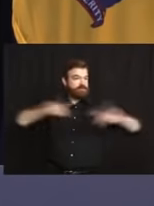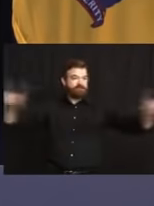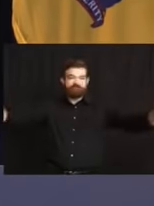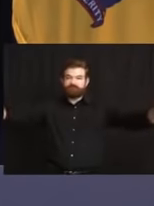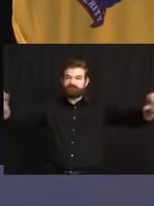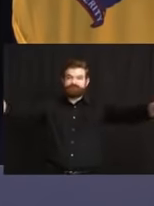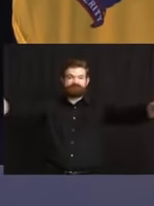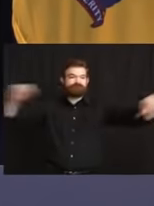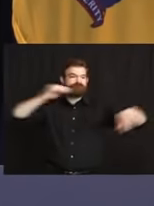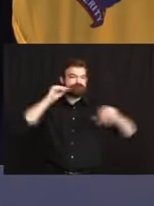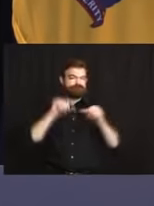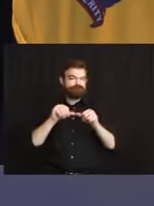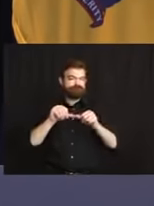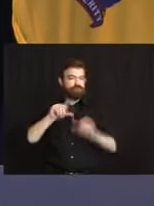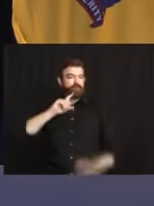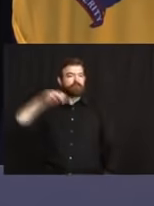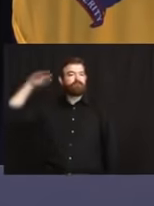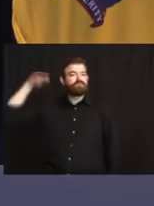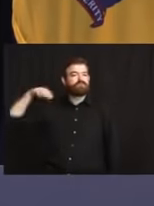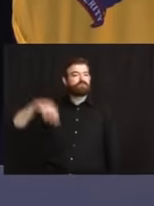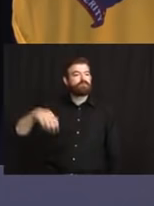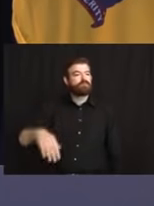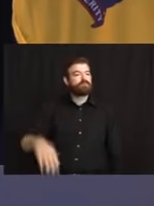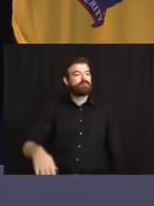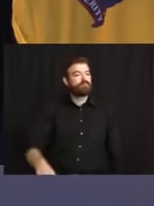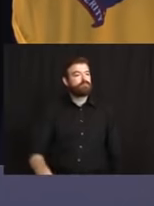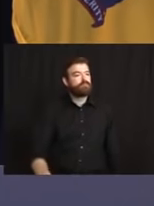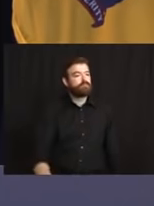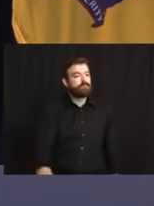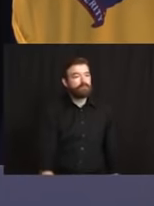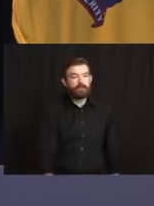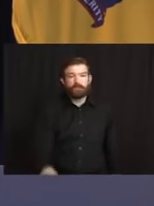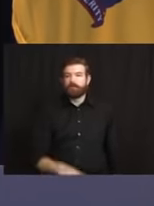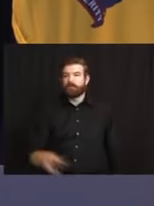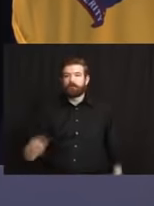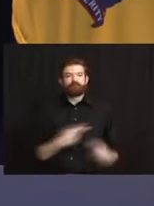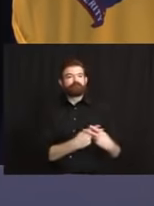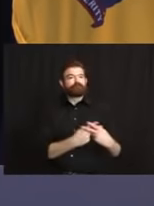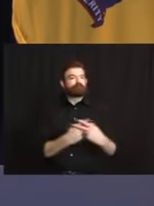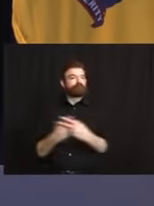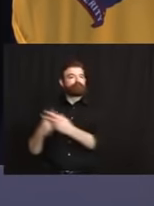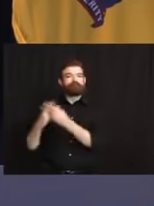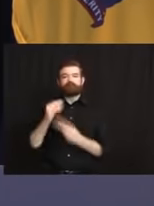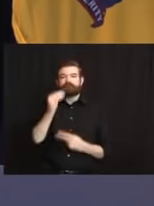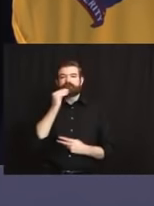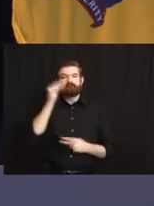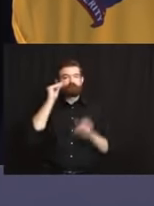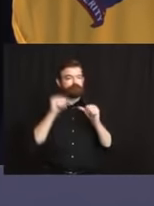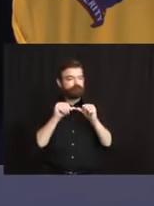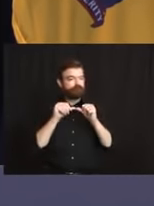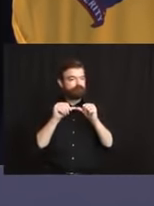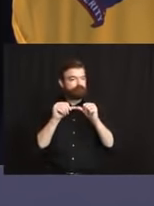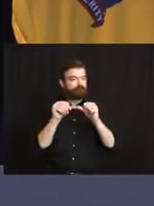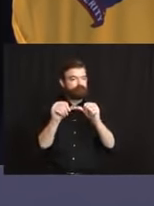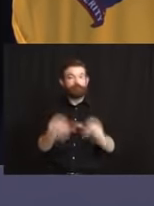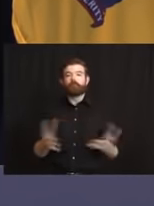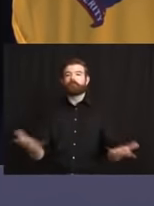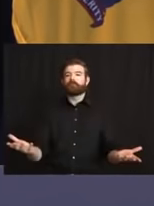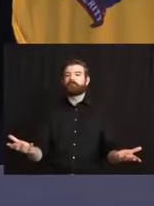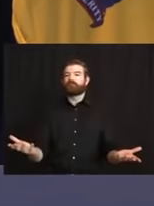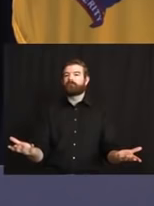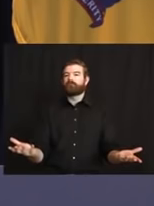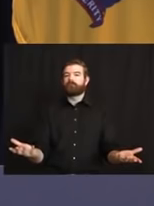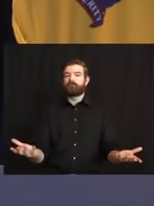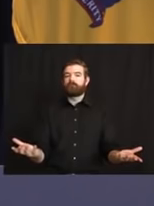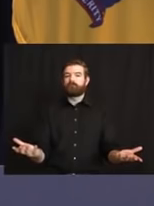bars. The state was locked down. People were at home. That's what happens with this virus if it gets beyond your